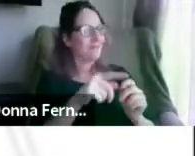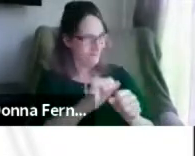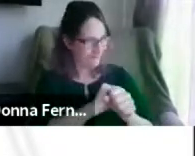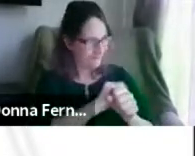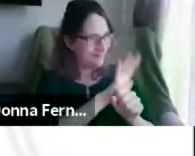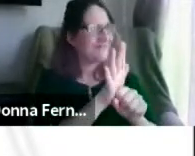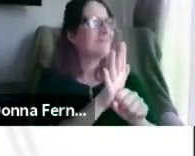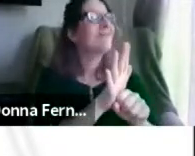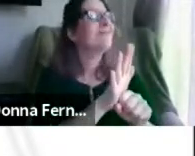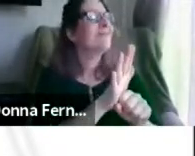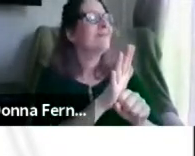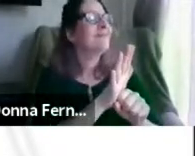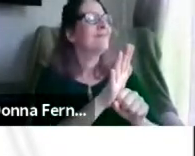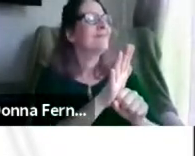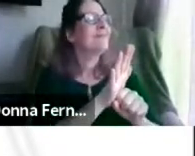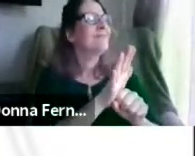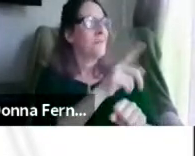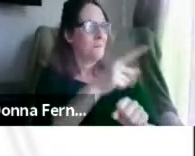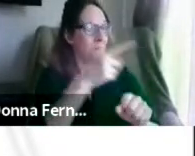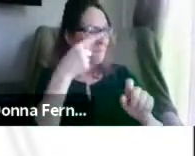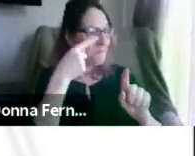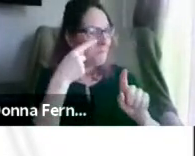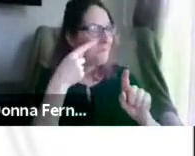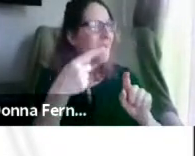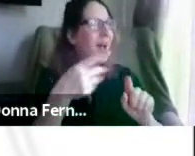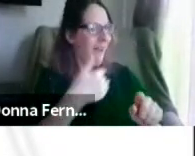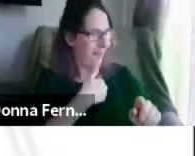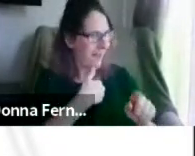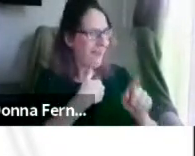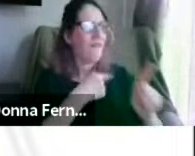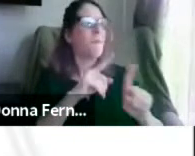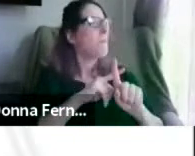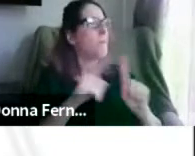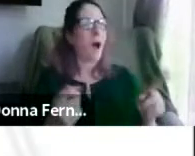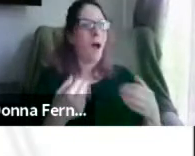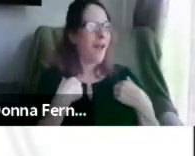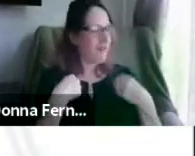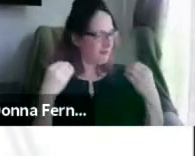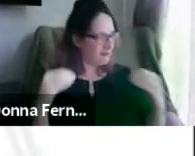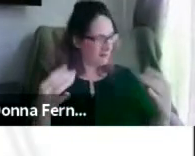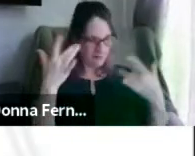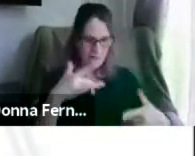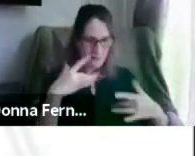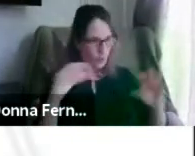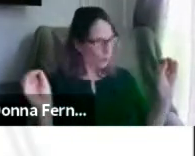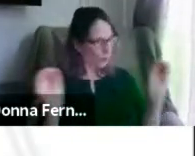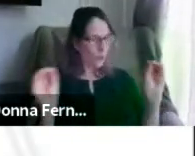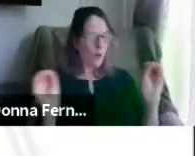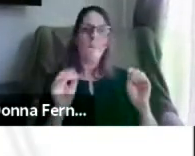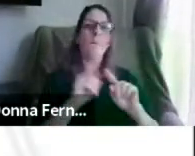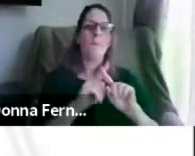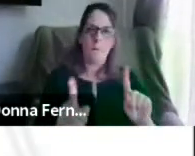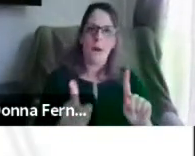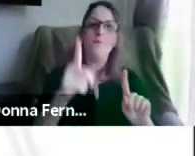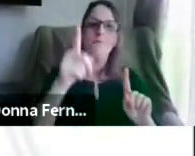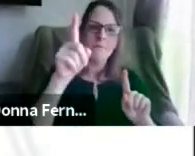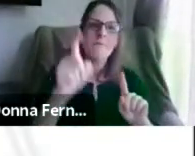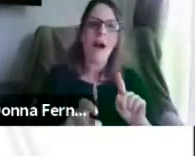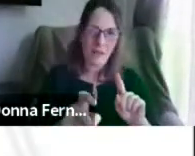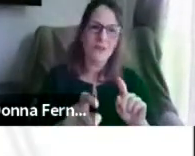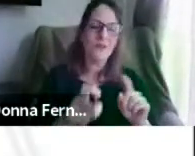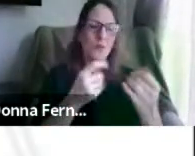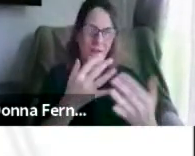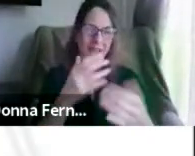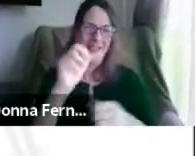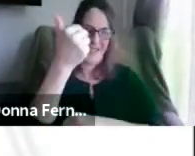have symptoms, may return to work after at least 10 days have passed since the date of their positive lab